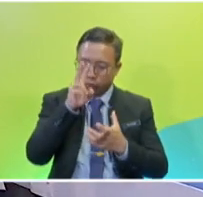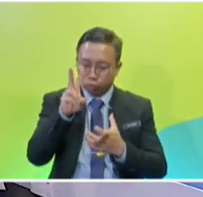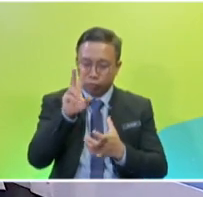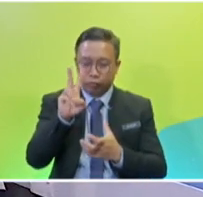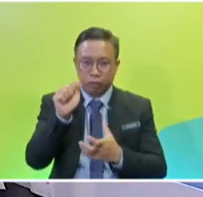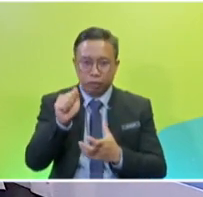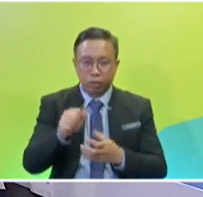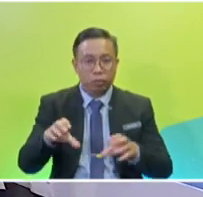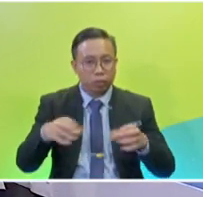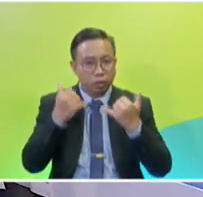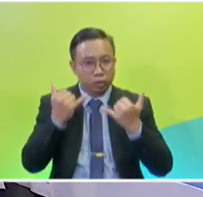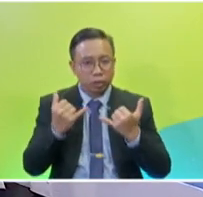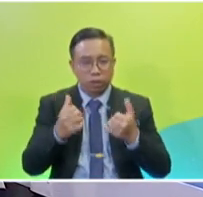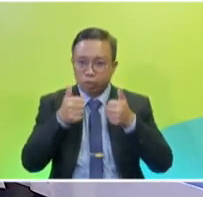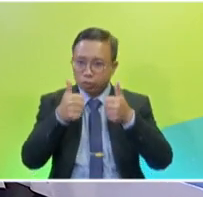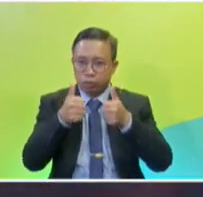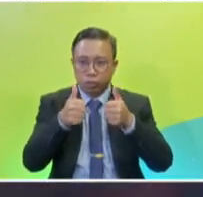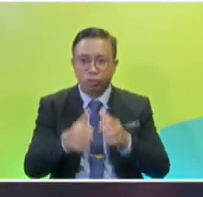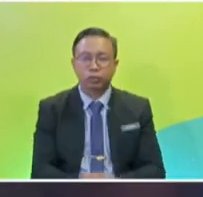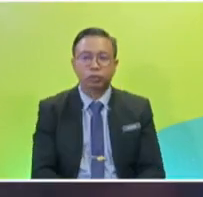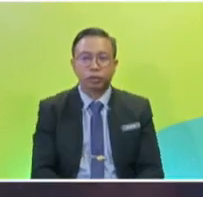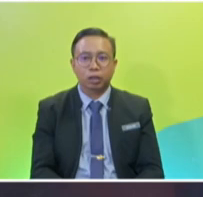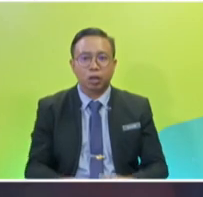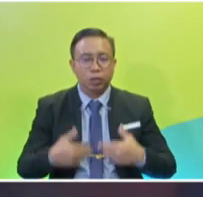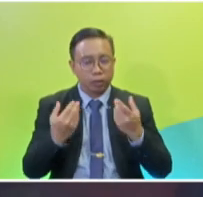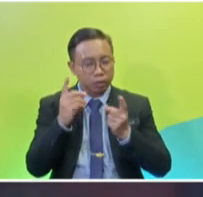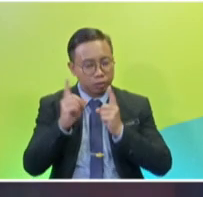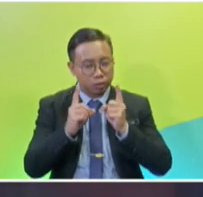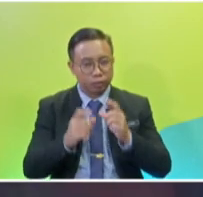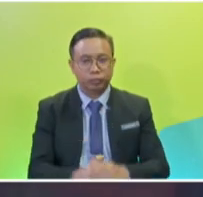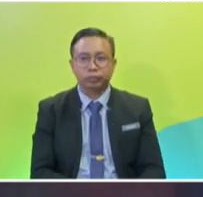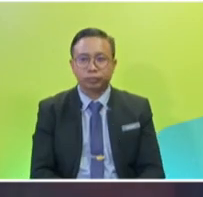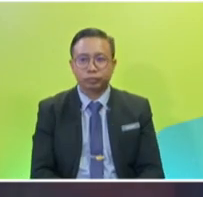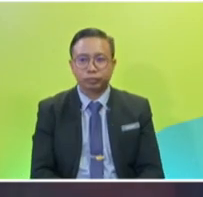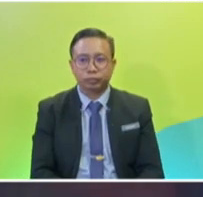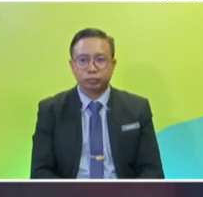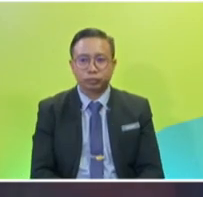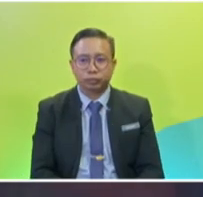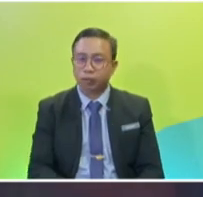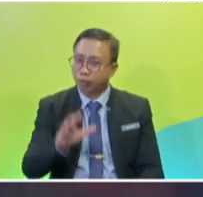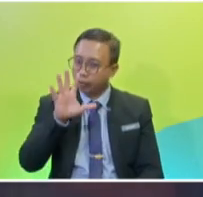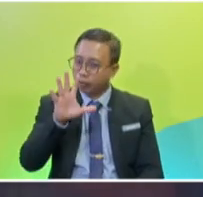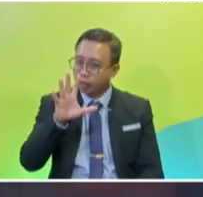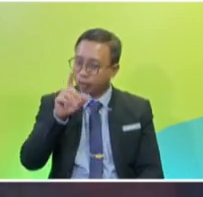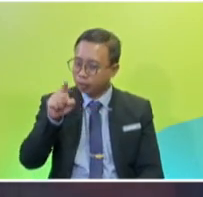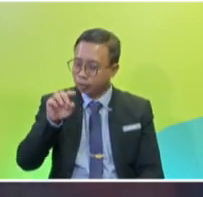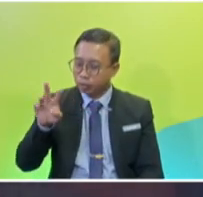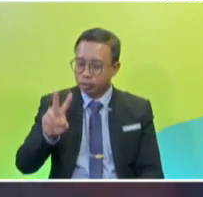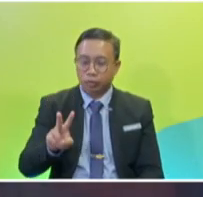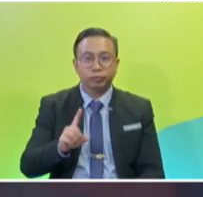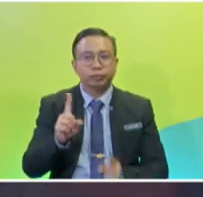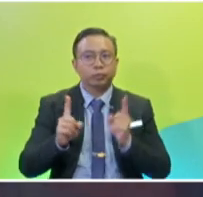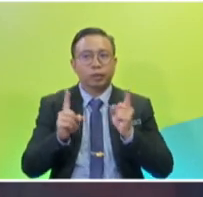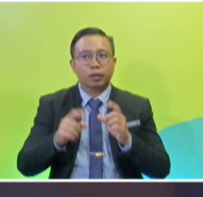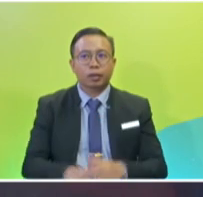what she did just now. Good job, Nana. Good job, Nana. How many stars for her, perhaps? Marks? 5.5. 5.5, wow.